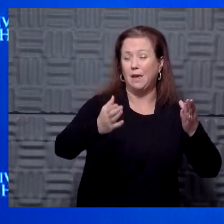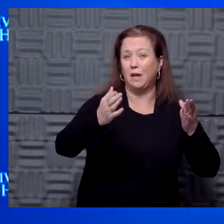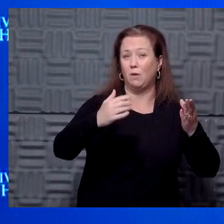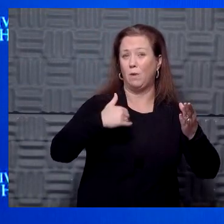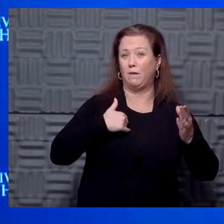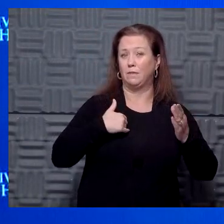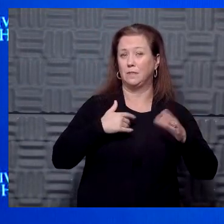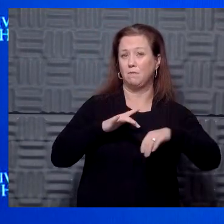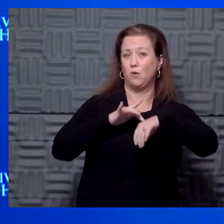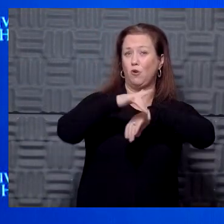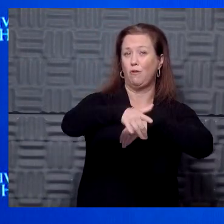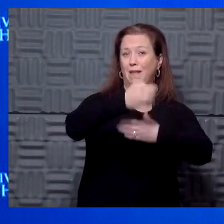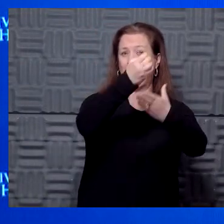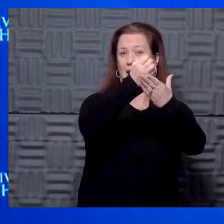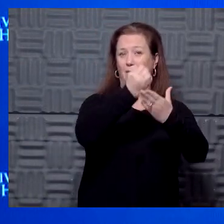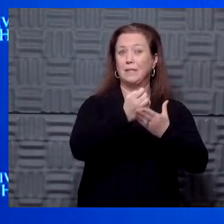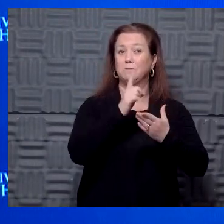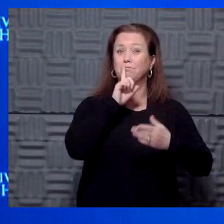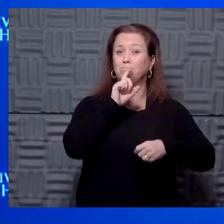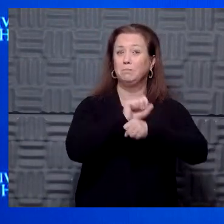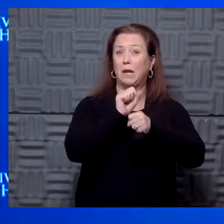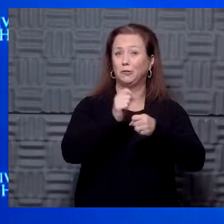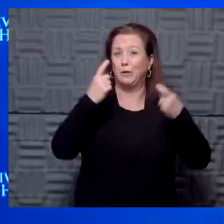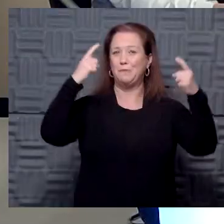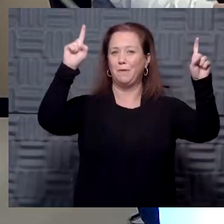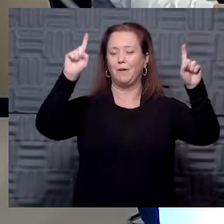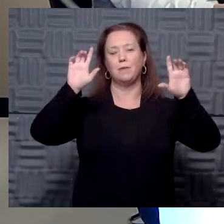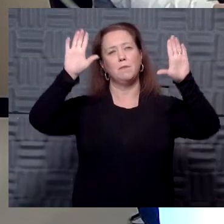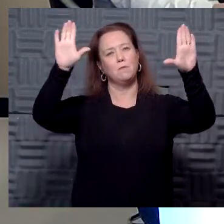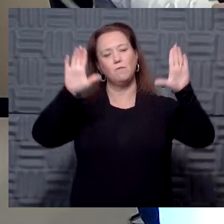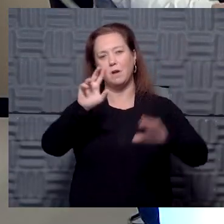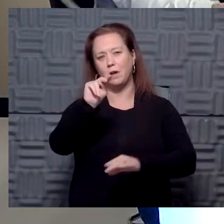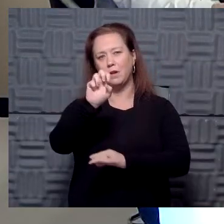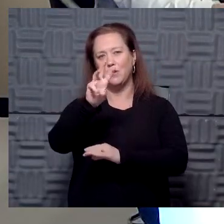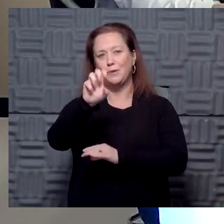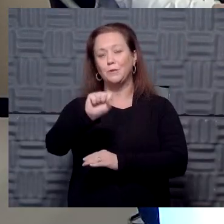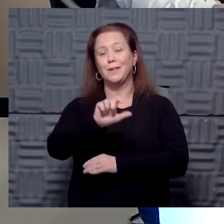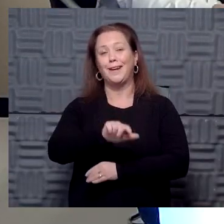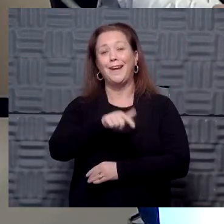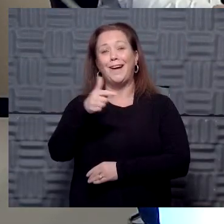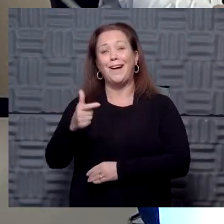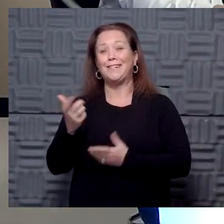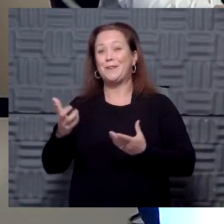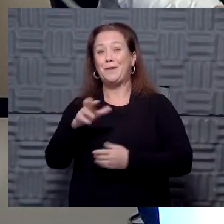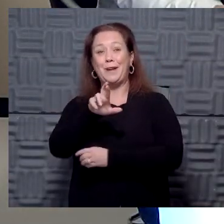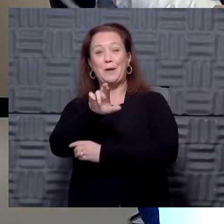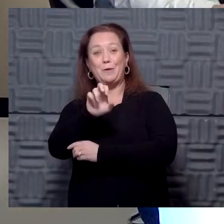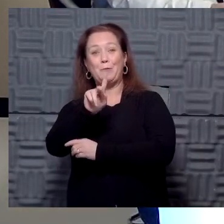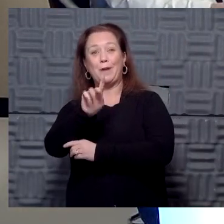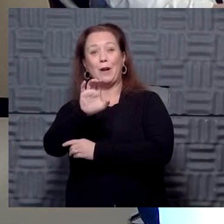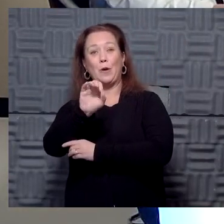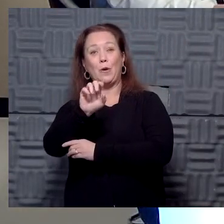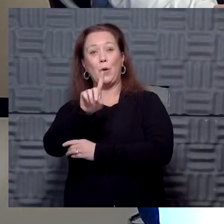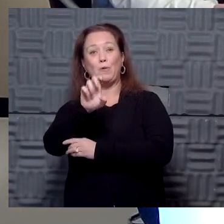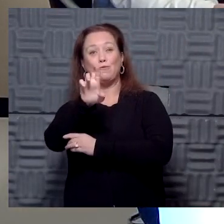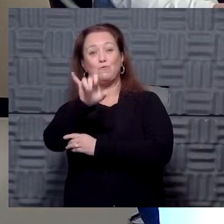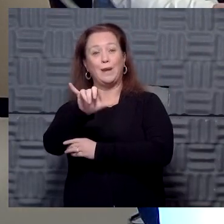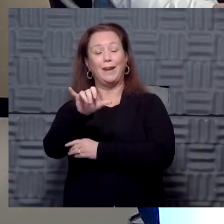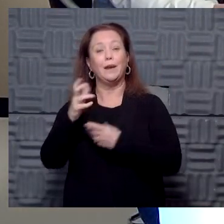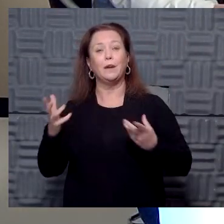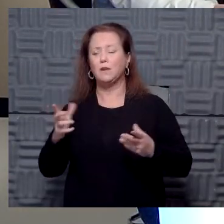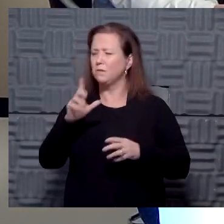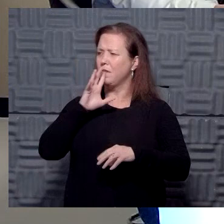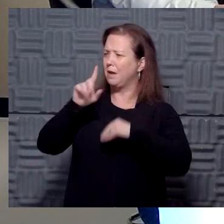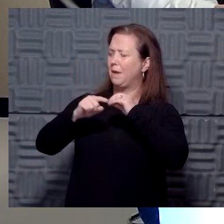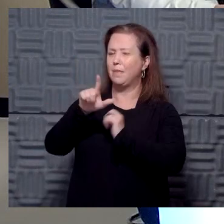some early evidence that suggests it is working. That would be good. It would be great. Rick Coldry is on my left. Rick, you talk to us a little bit about our